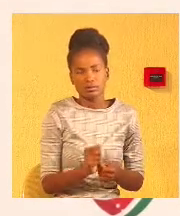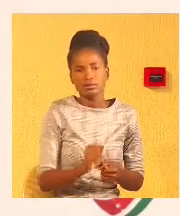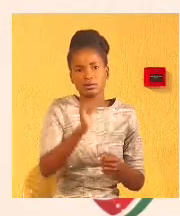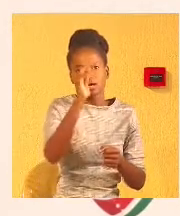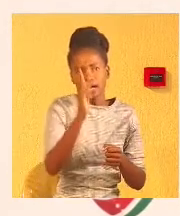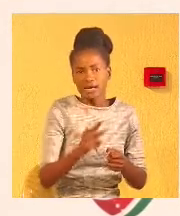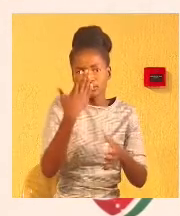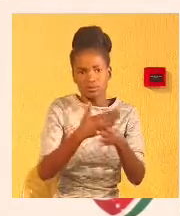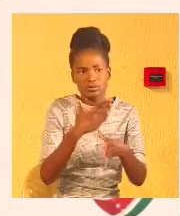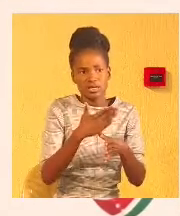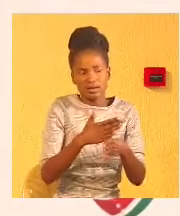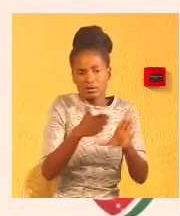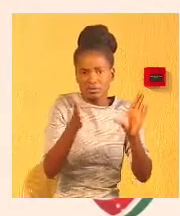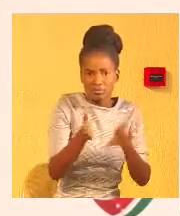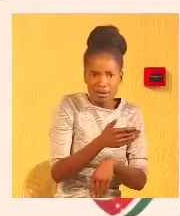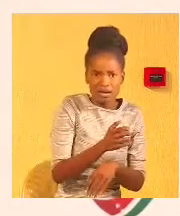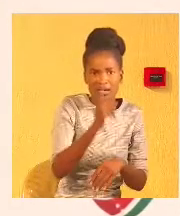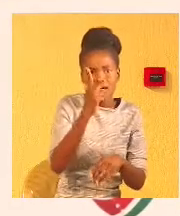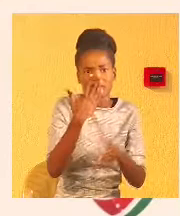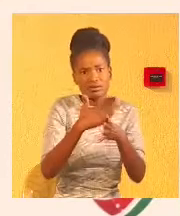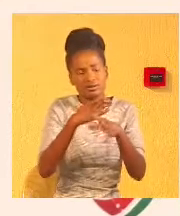shortages. We didn't have labor,